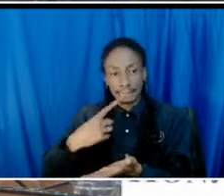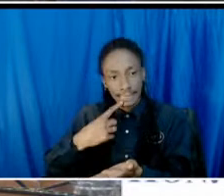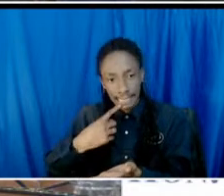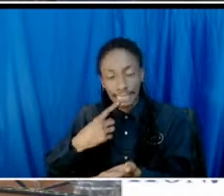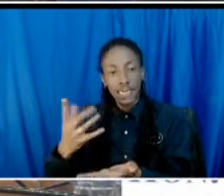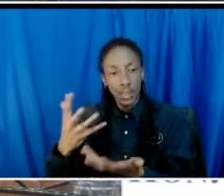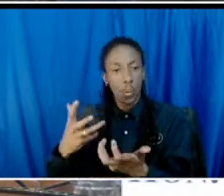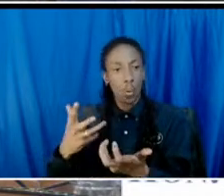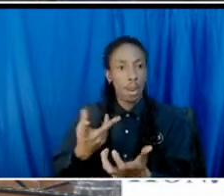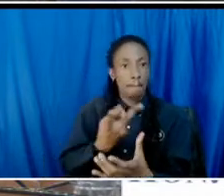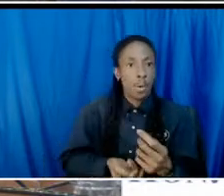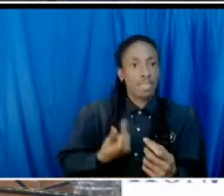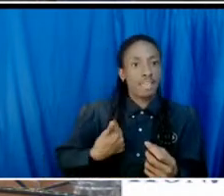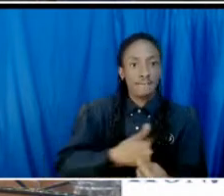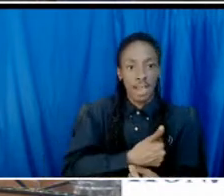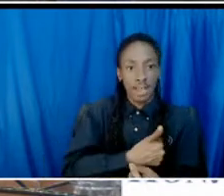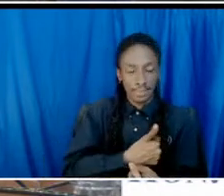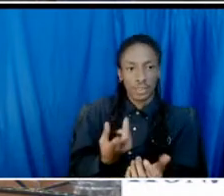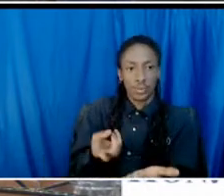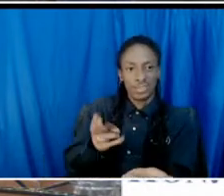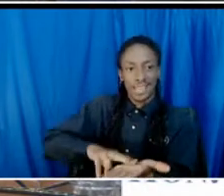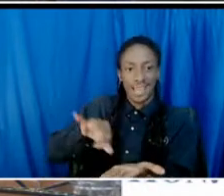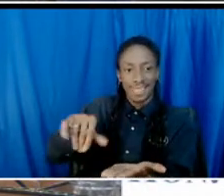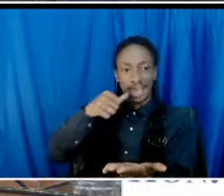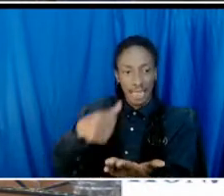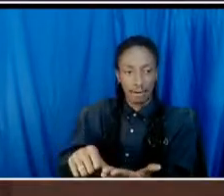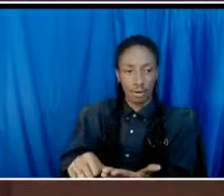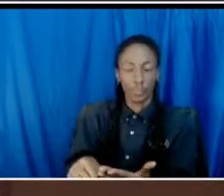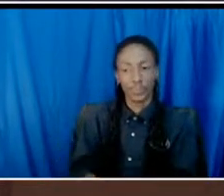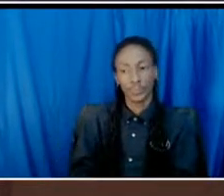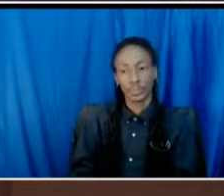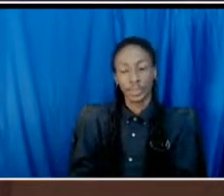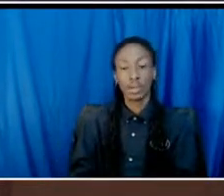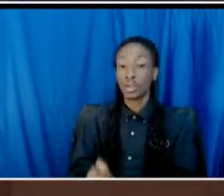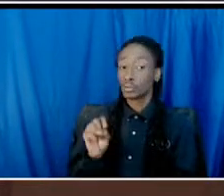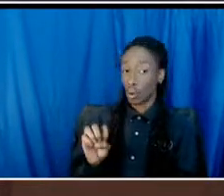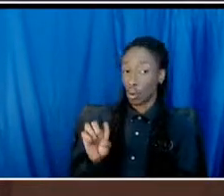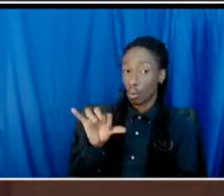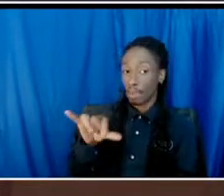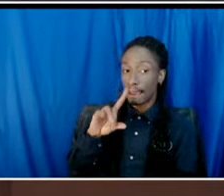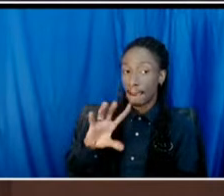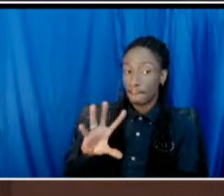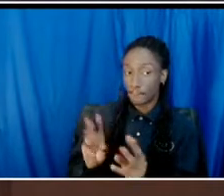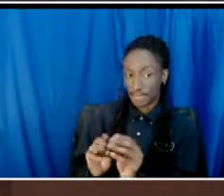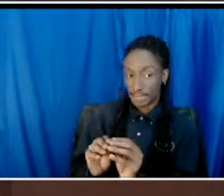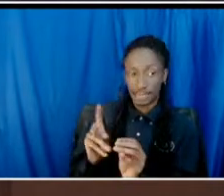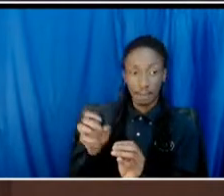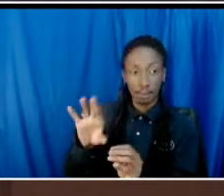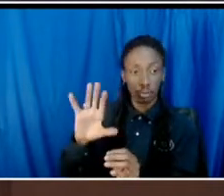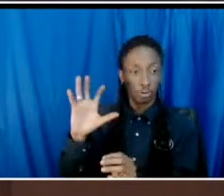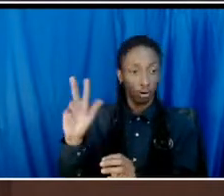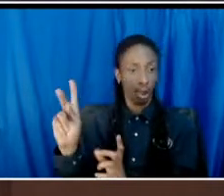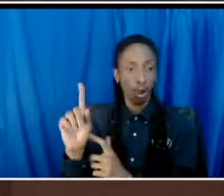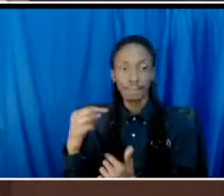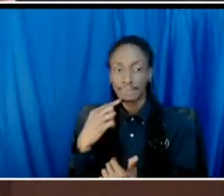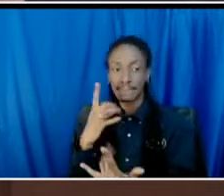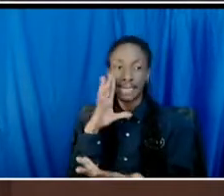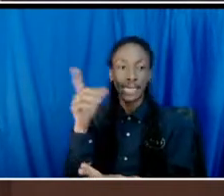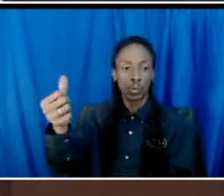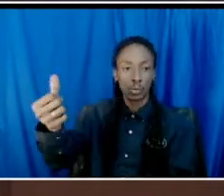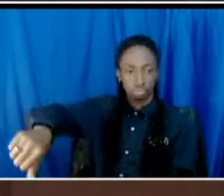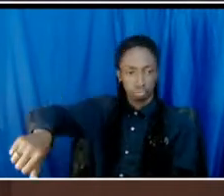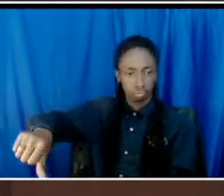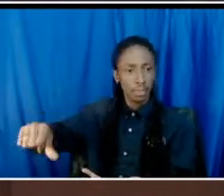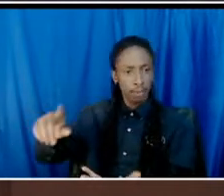to, both to sign that letter, actually. So in that meeting, did Mr. Clark say he would turn down the president's